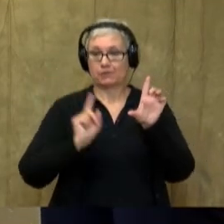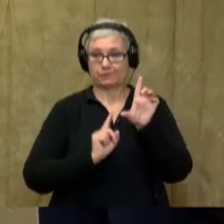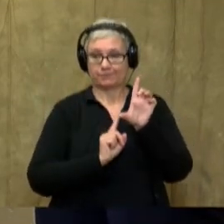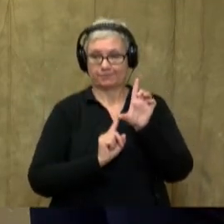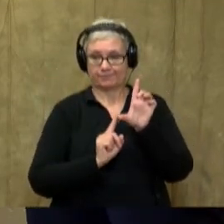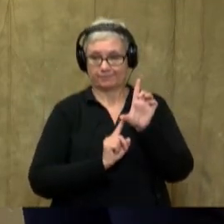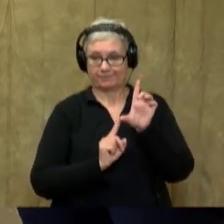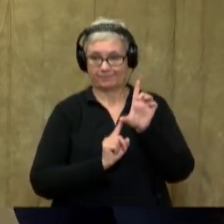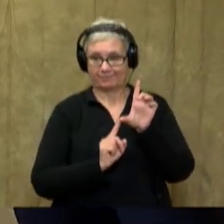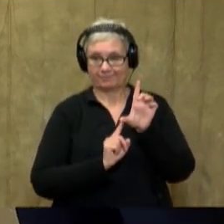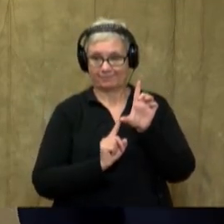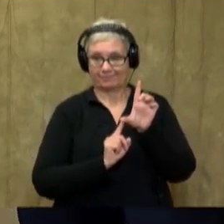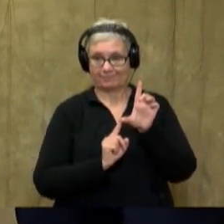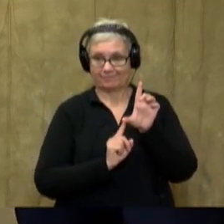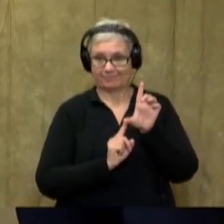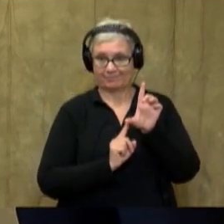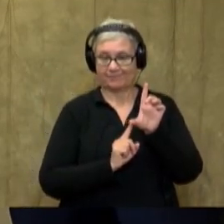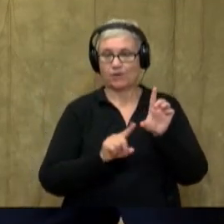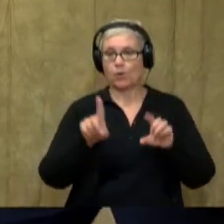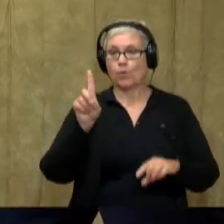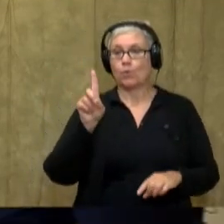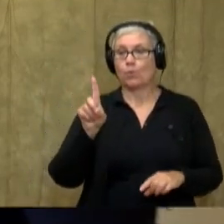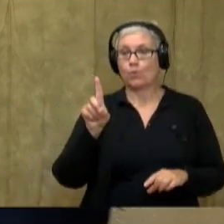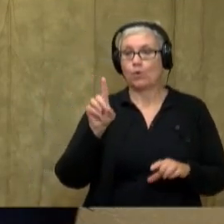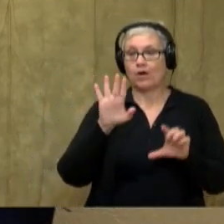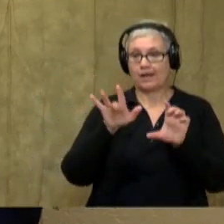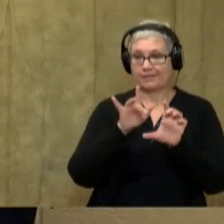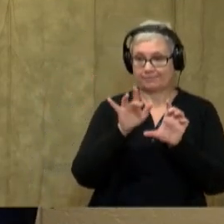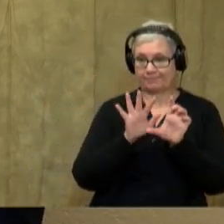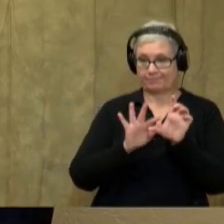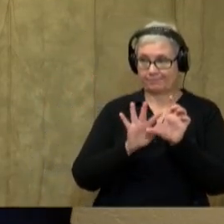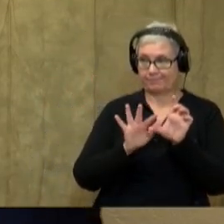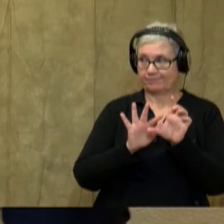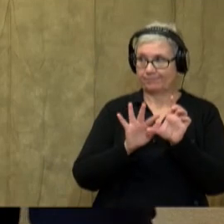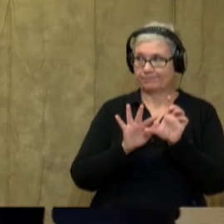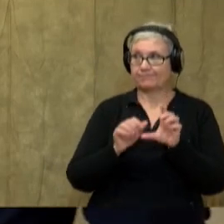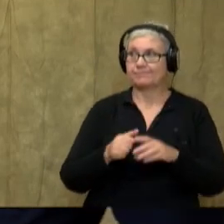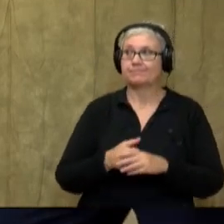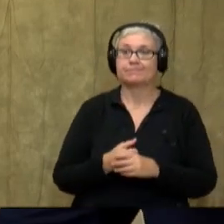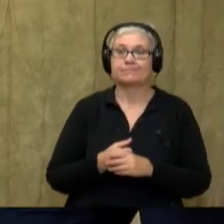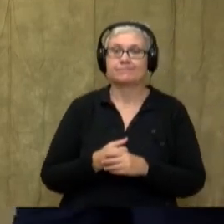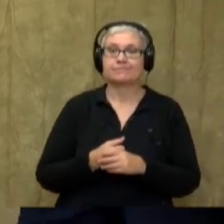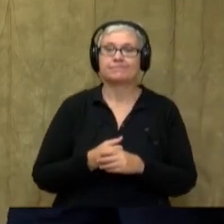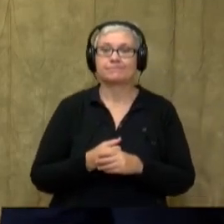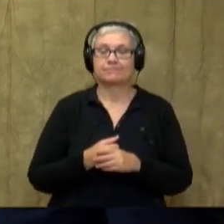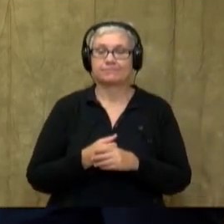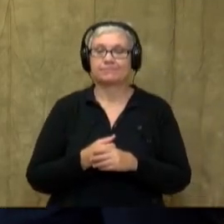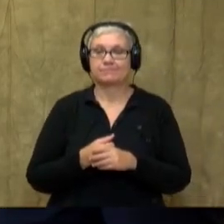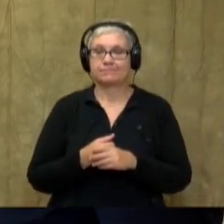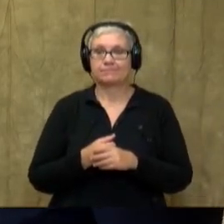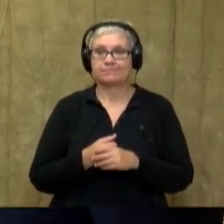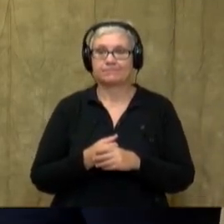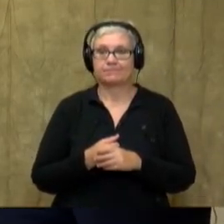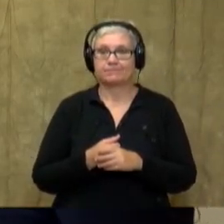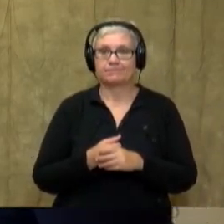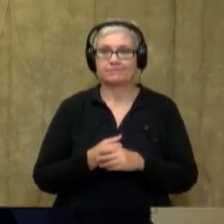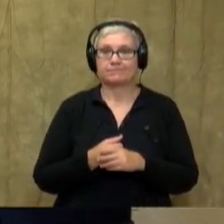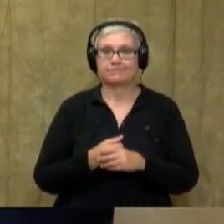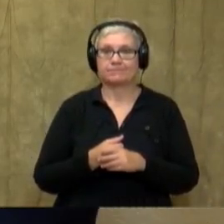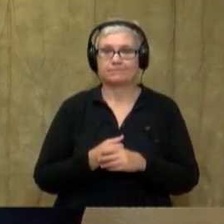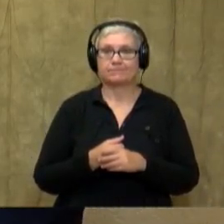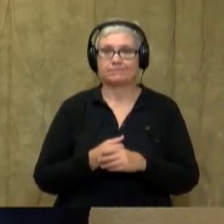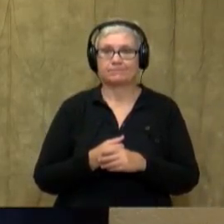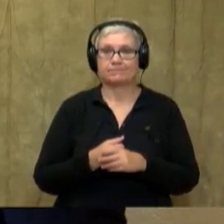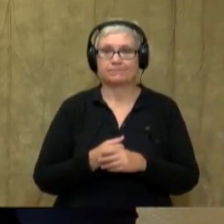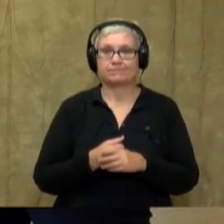along the center face of the larger cube itself, within the inner part of the larger cube itself. And so